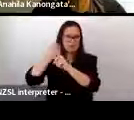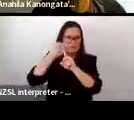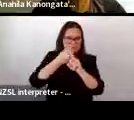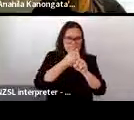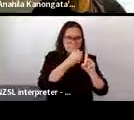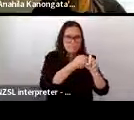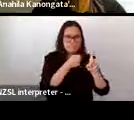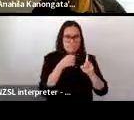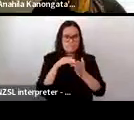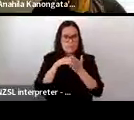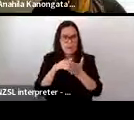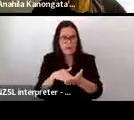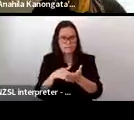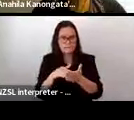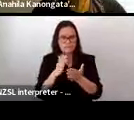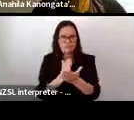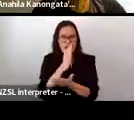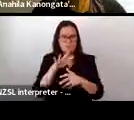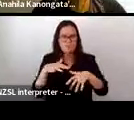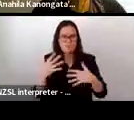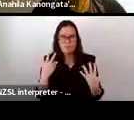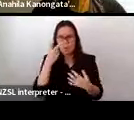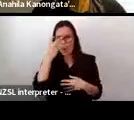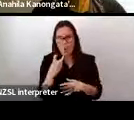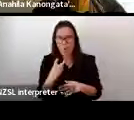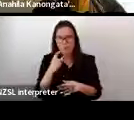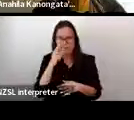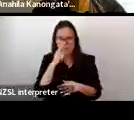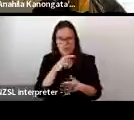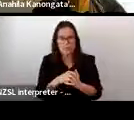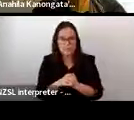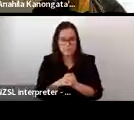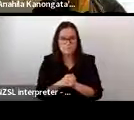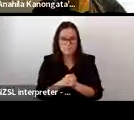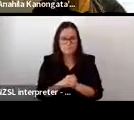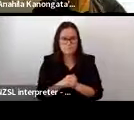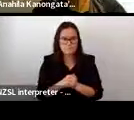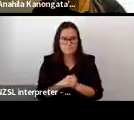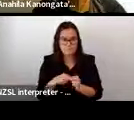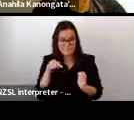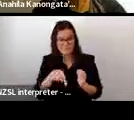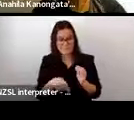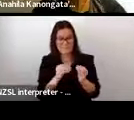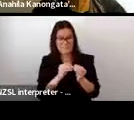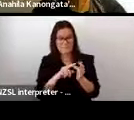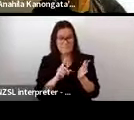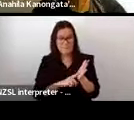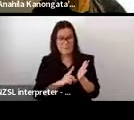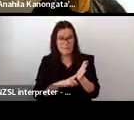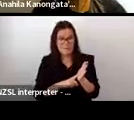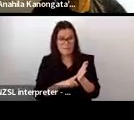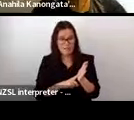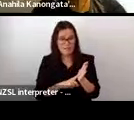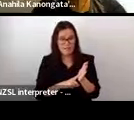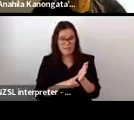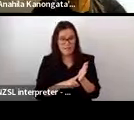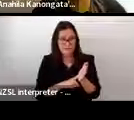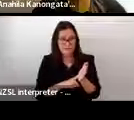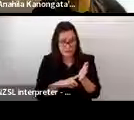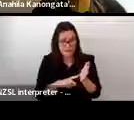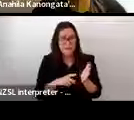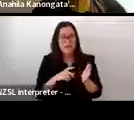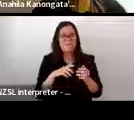Australia. This bill betrays New Zealanders who have no disability now, but who are going